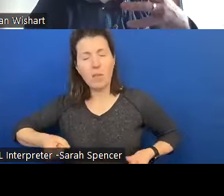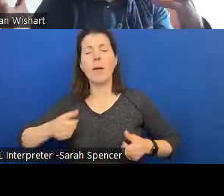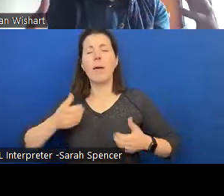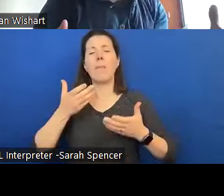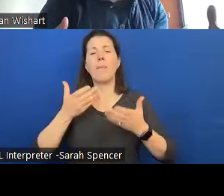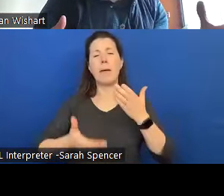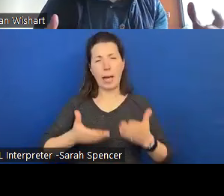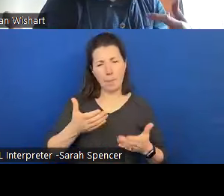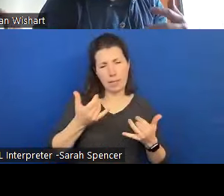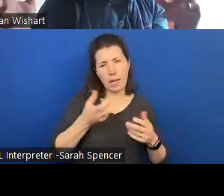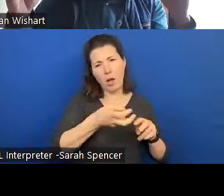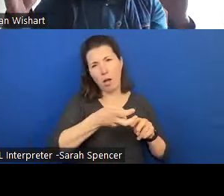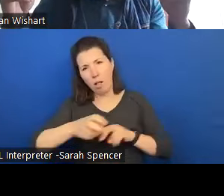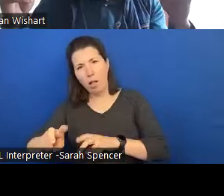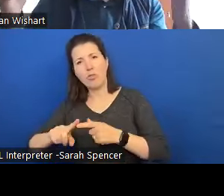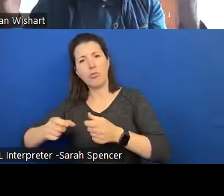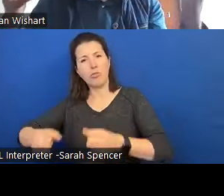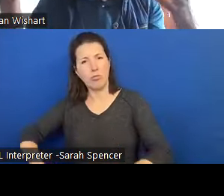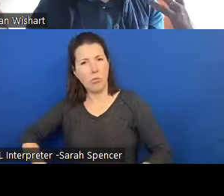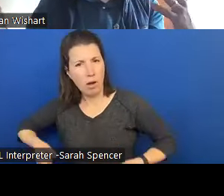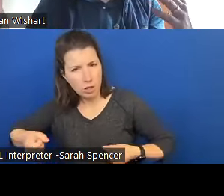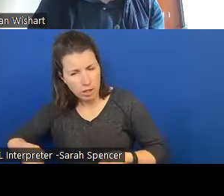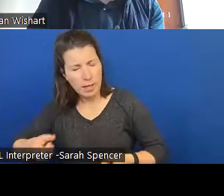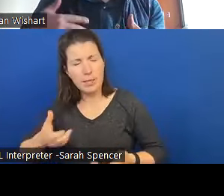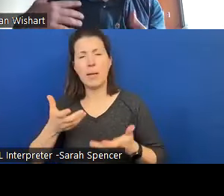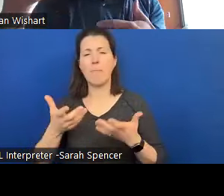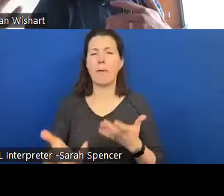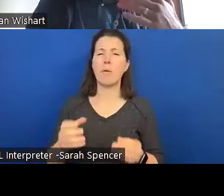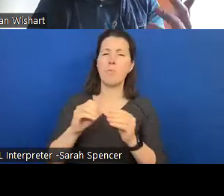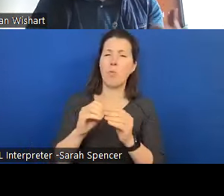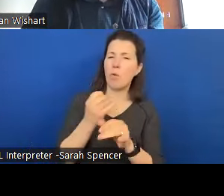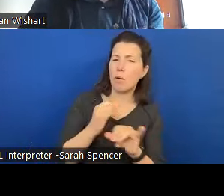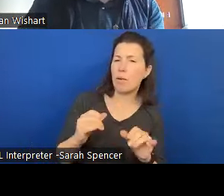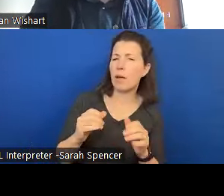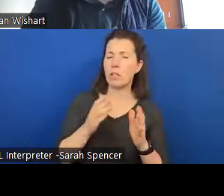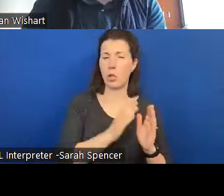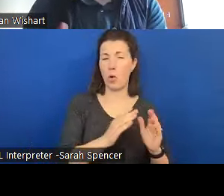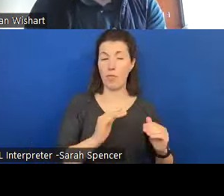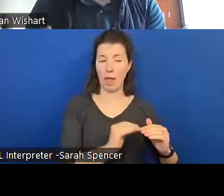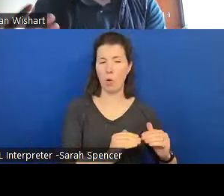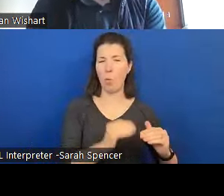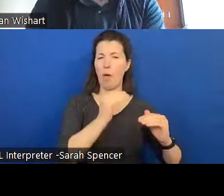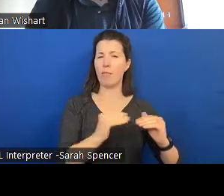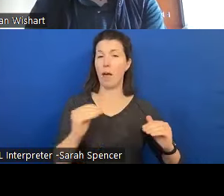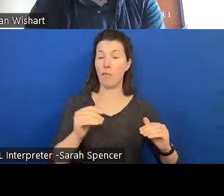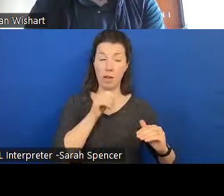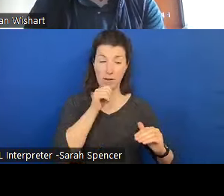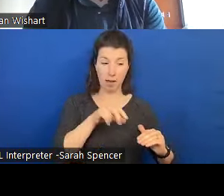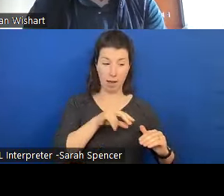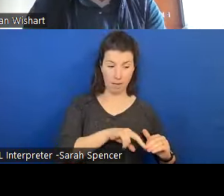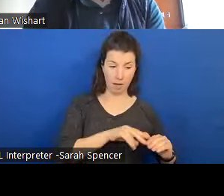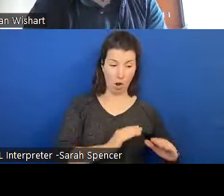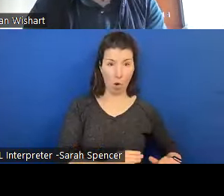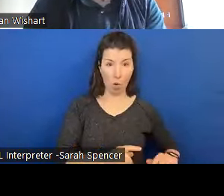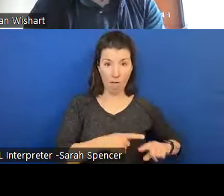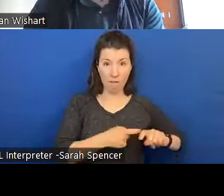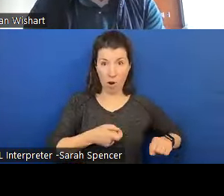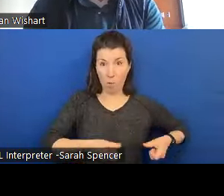crutches, maybe we can get them independent with braces. And that's sort of the expectation when we think about this selective